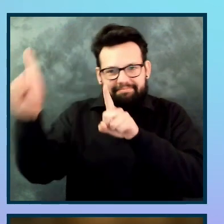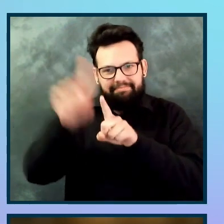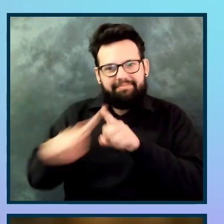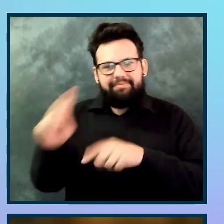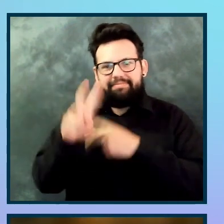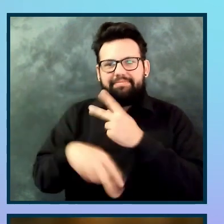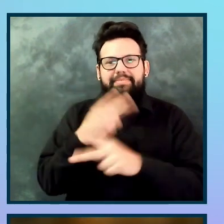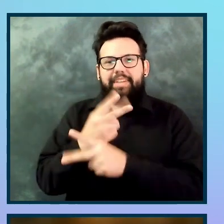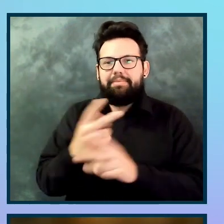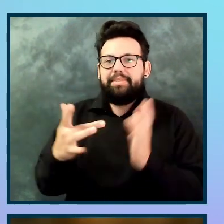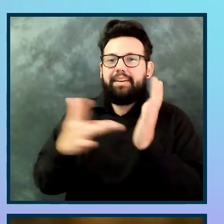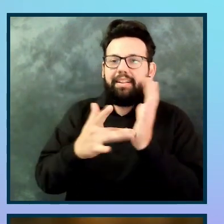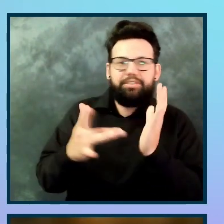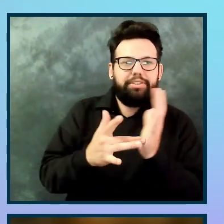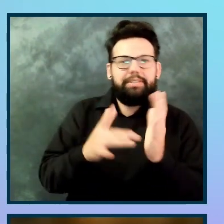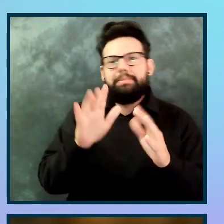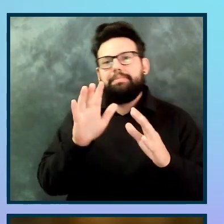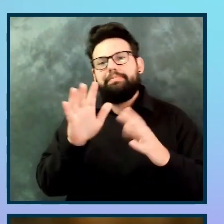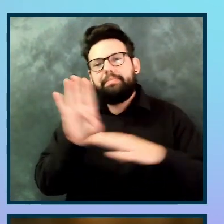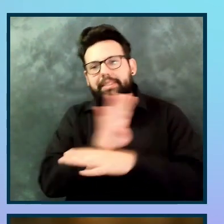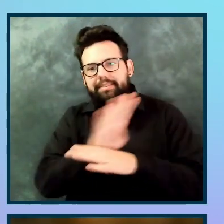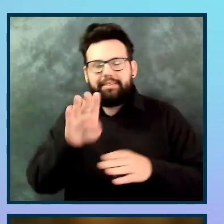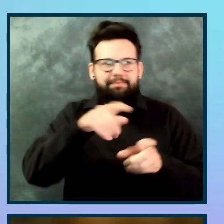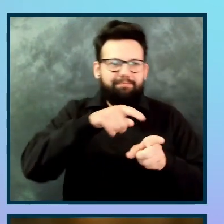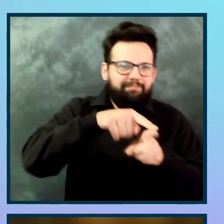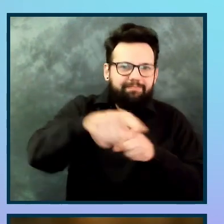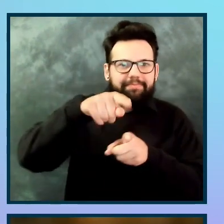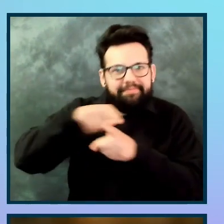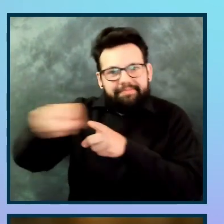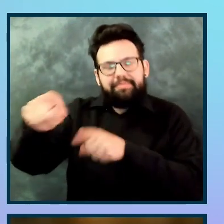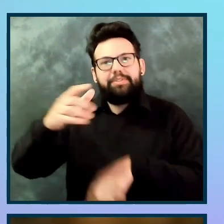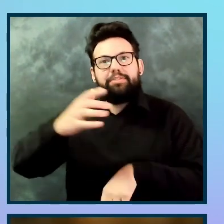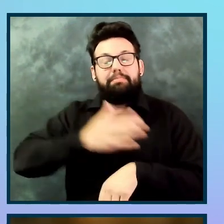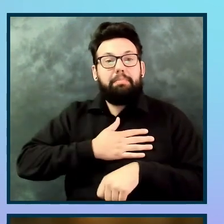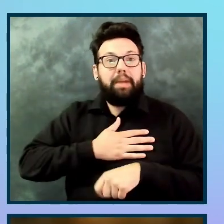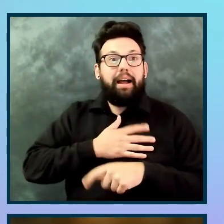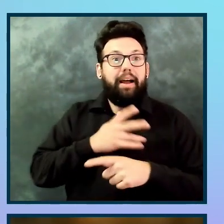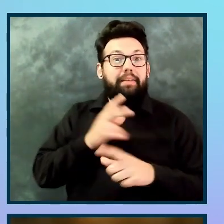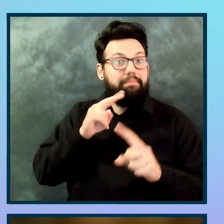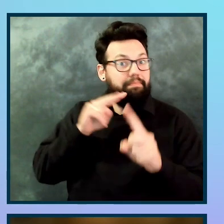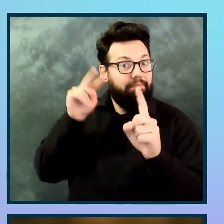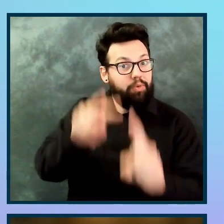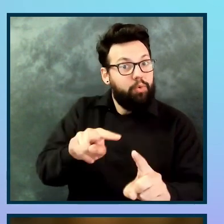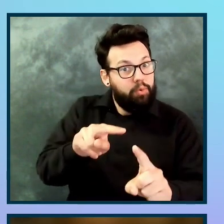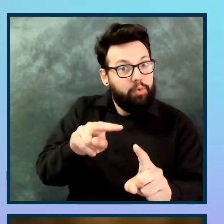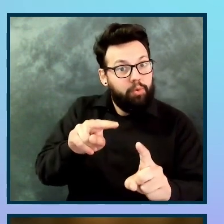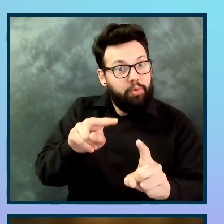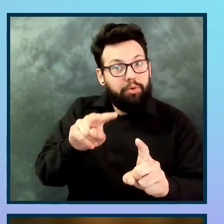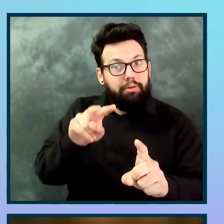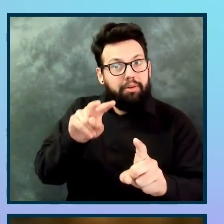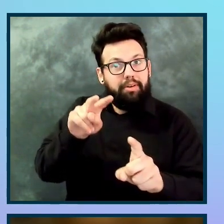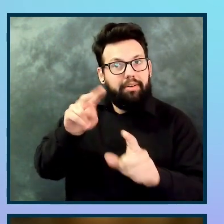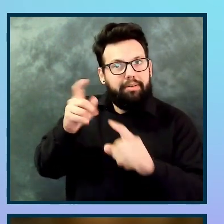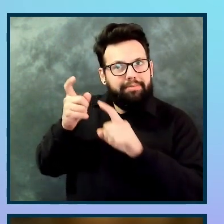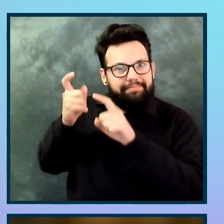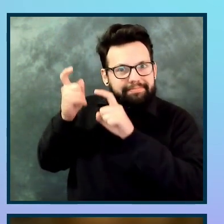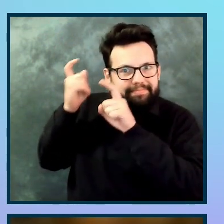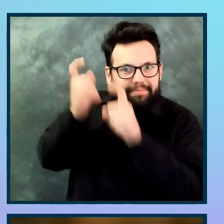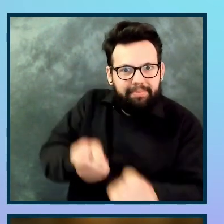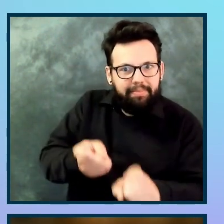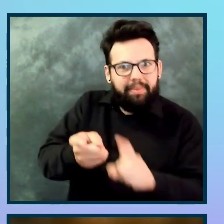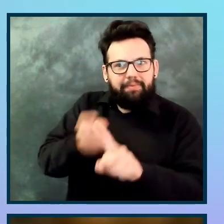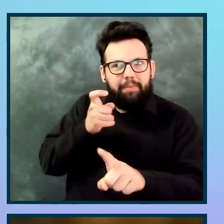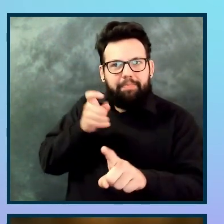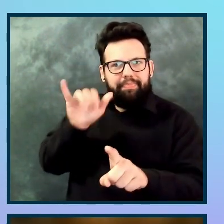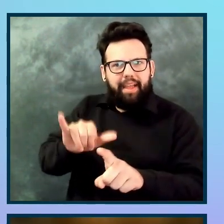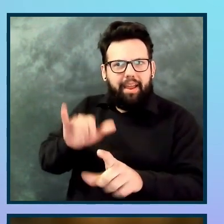different industries. And so my view on accessibility and experience in accessibility comes from working across those industries and not